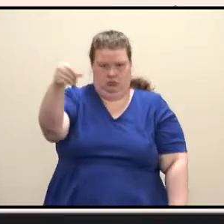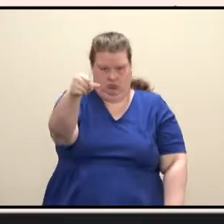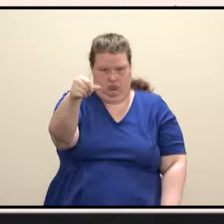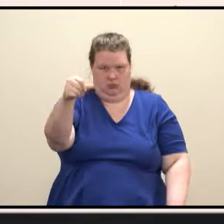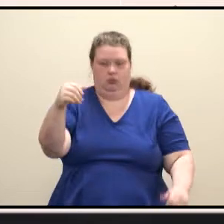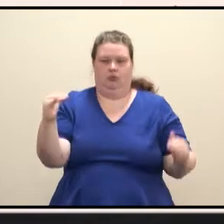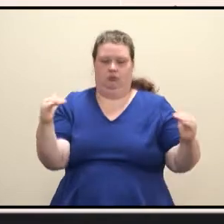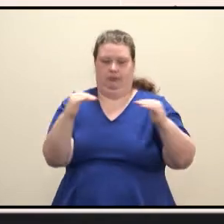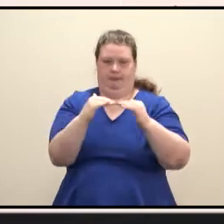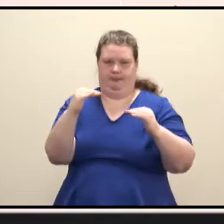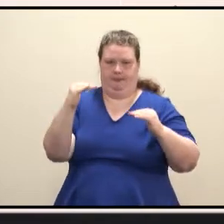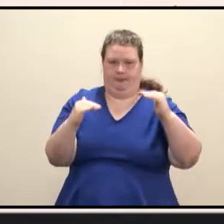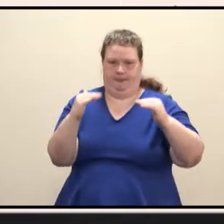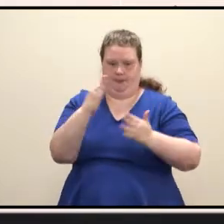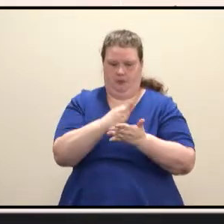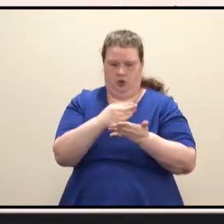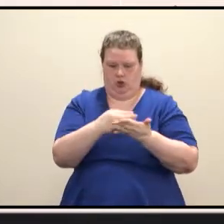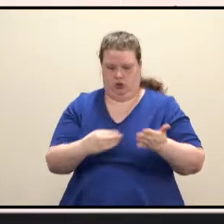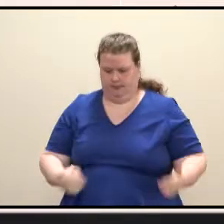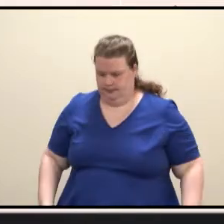there.